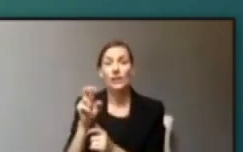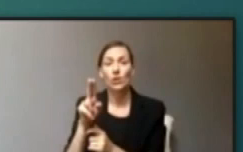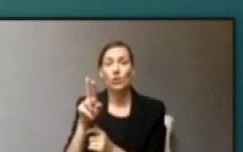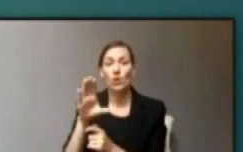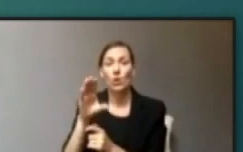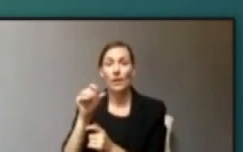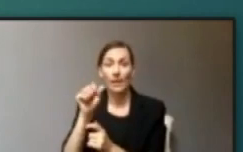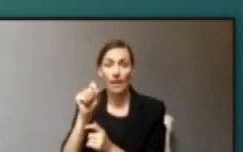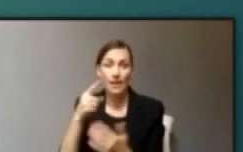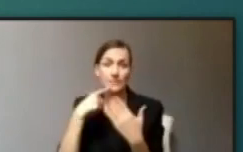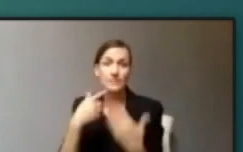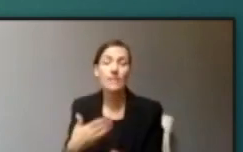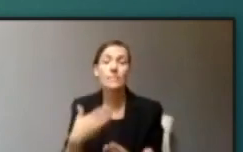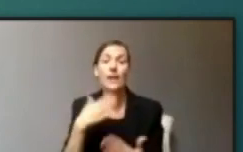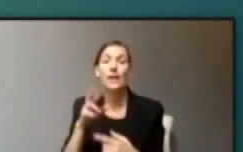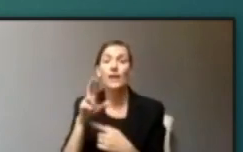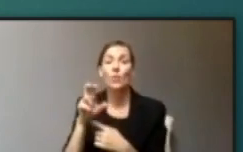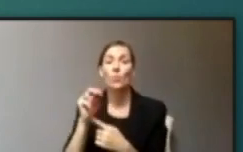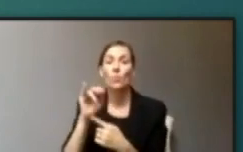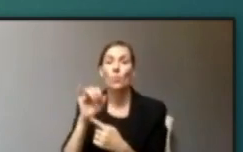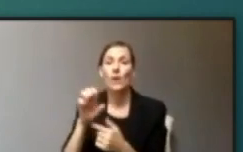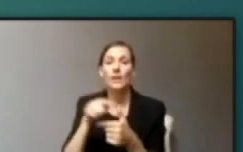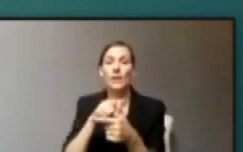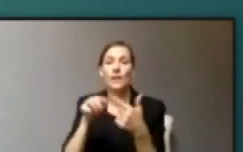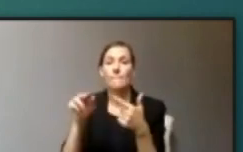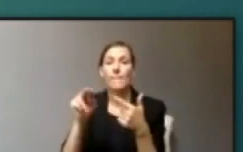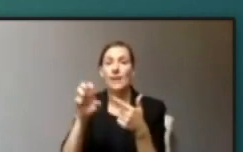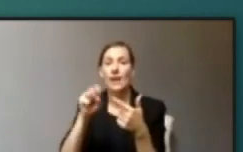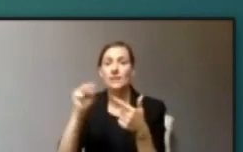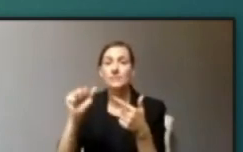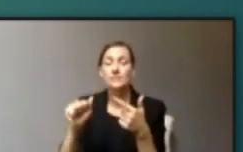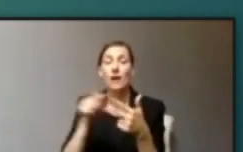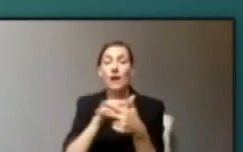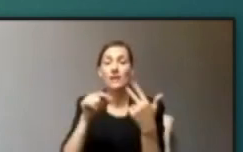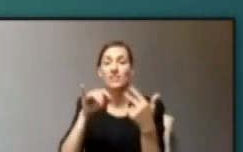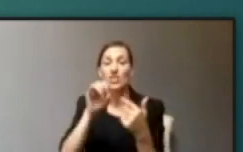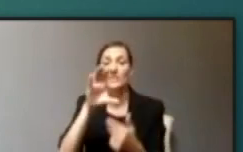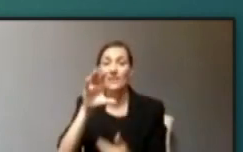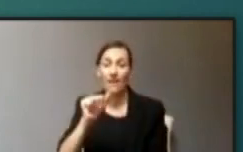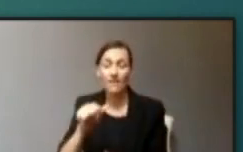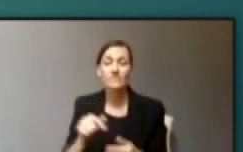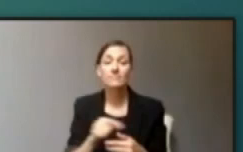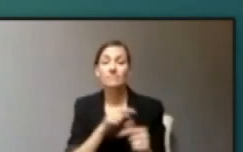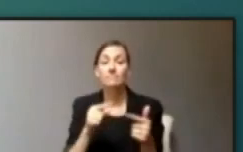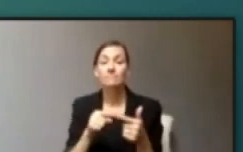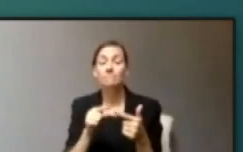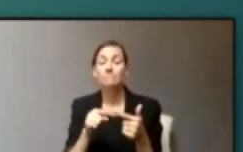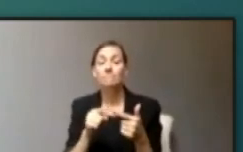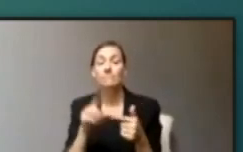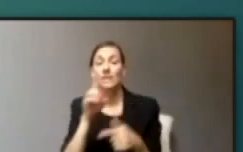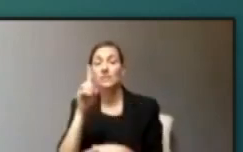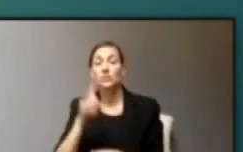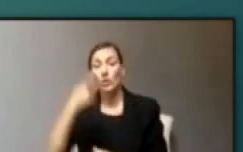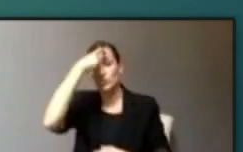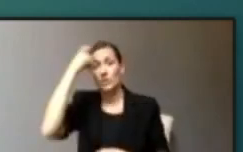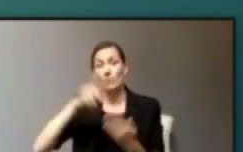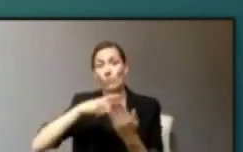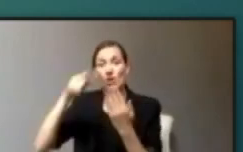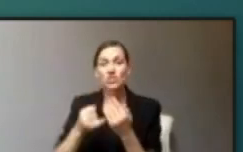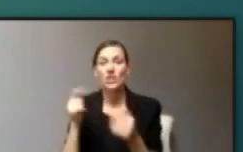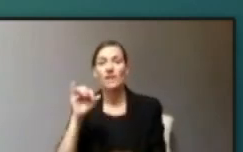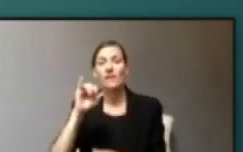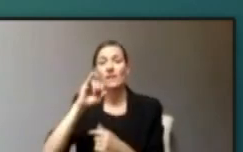like to thank Rennie, Manessa, and then within the Detroit Trauma Project, again, thanks to Tanya